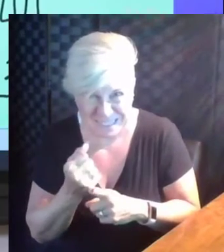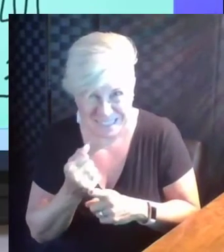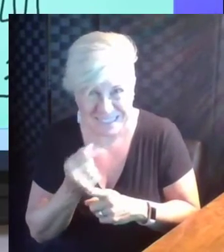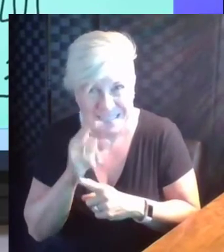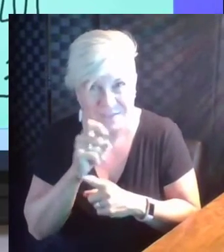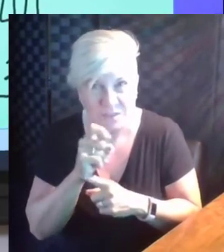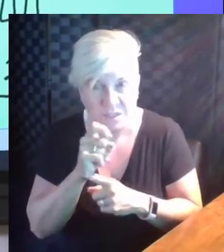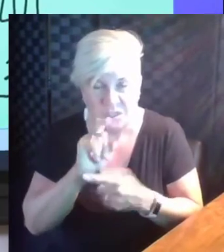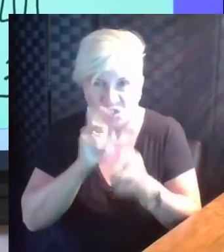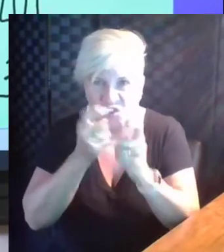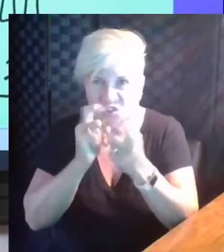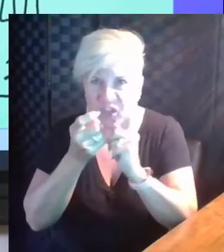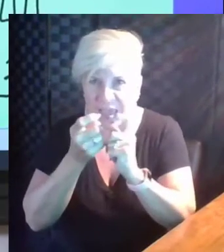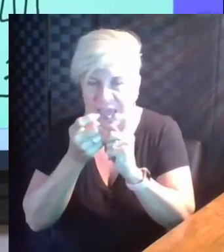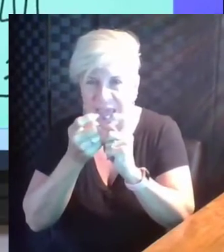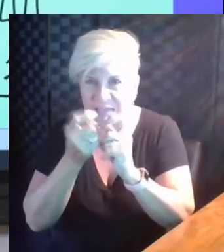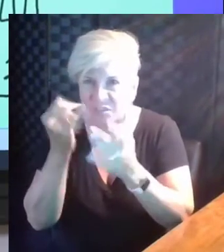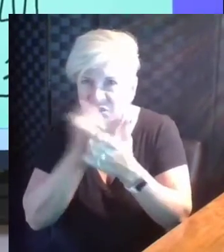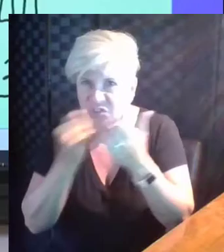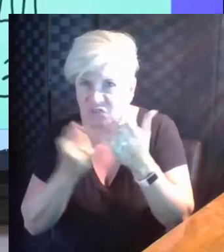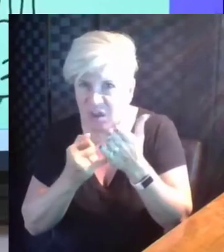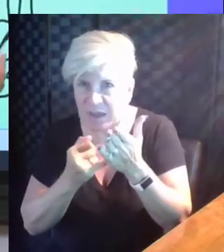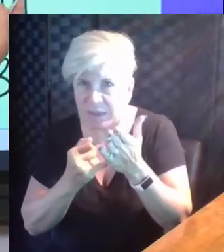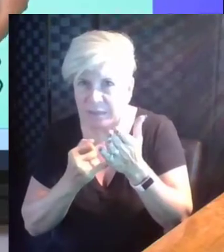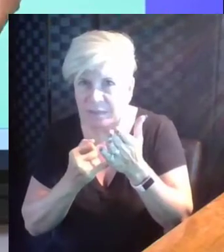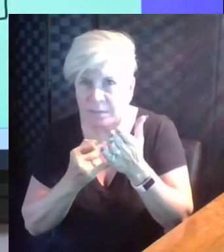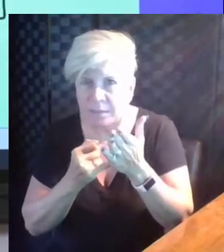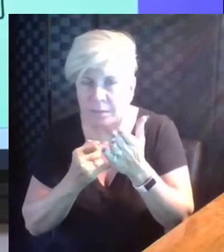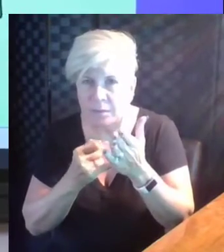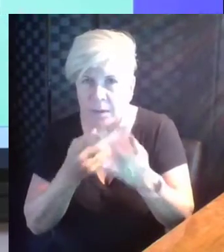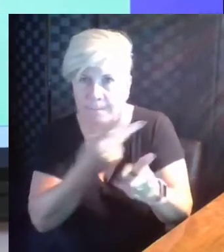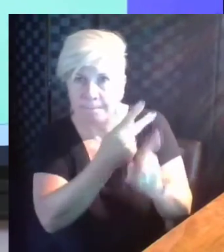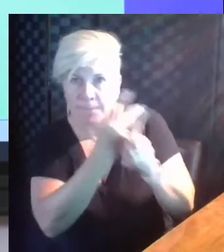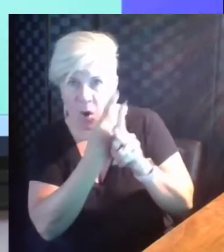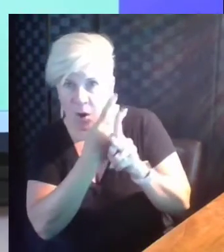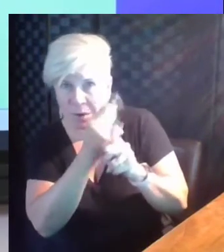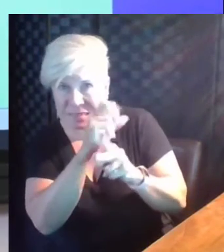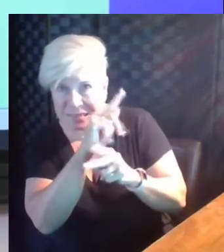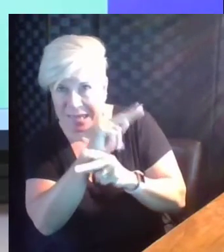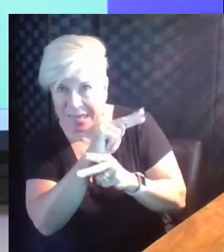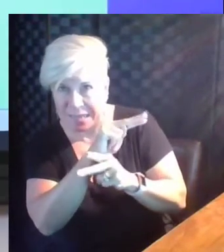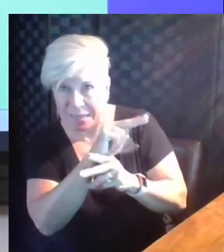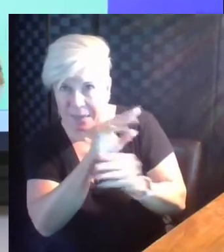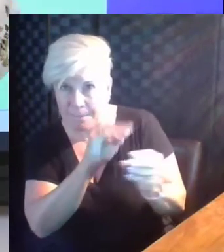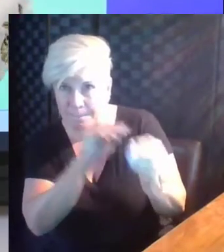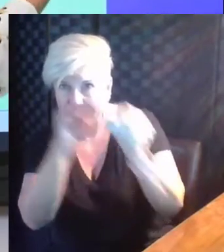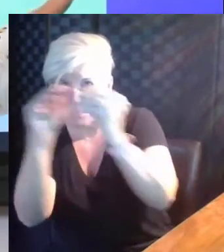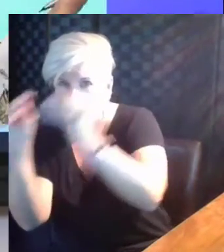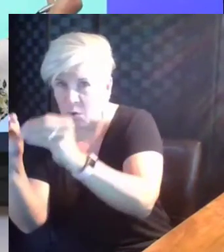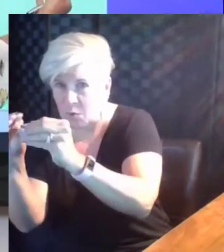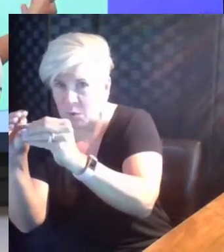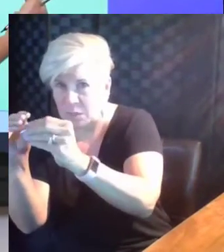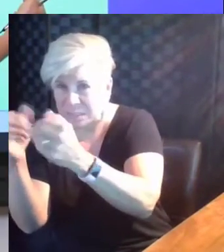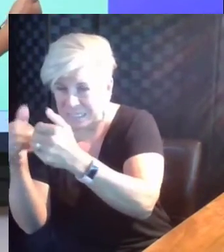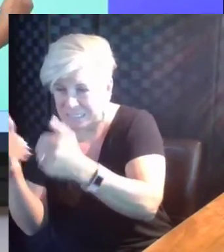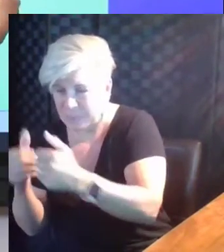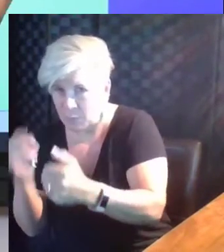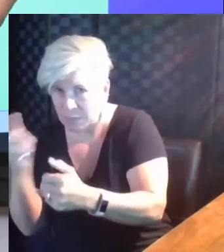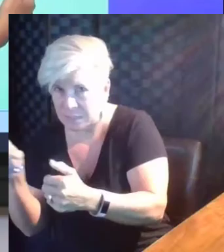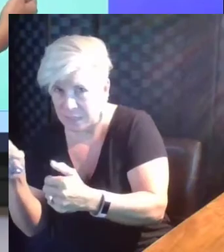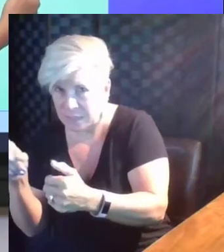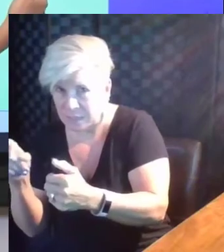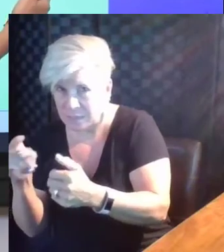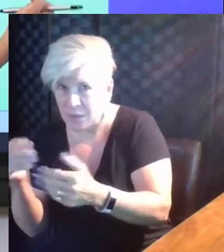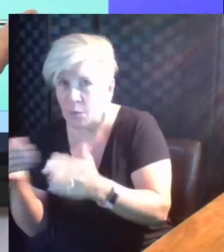Yeah, we've got to rearrange the way we drew our base 10 blocks. So we're going to borrow one of these 10s, and we're going to redraw it over here